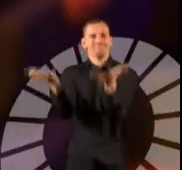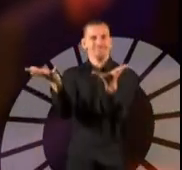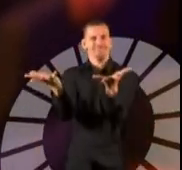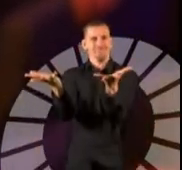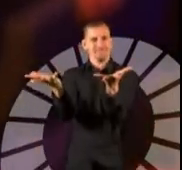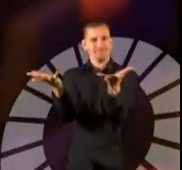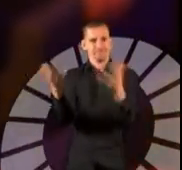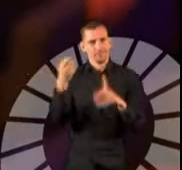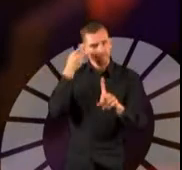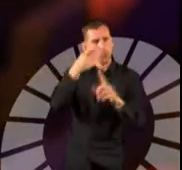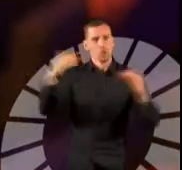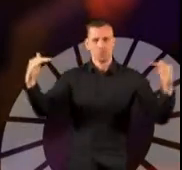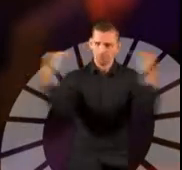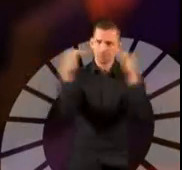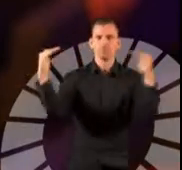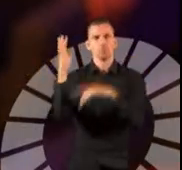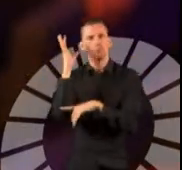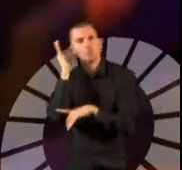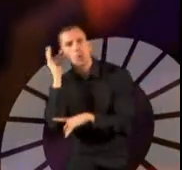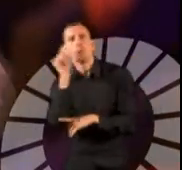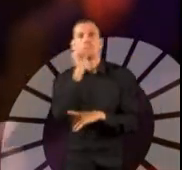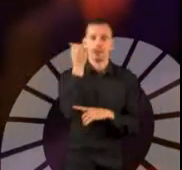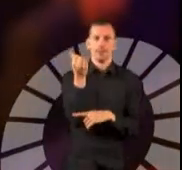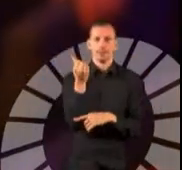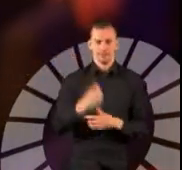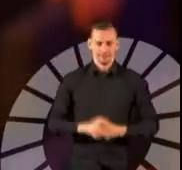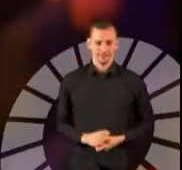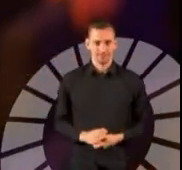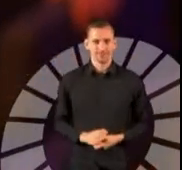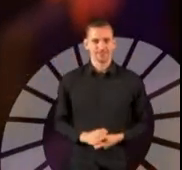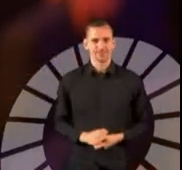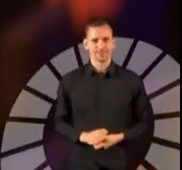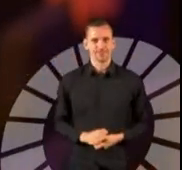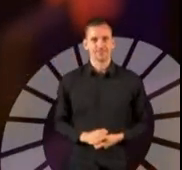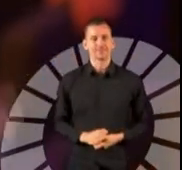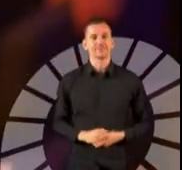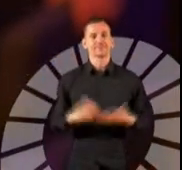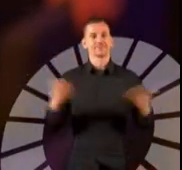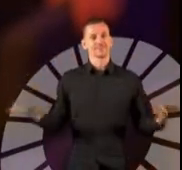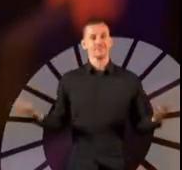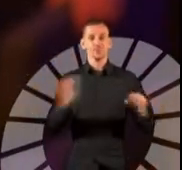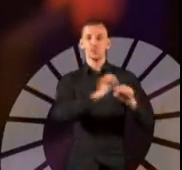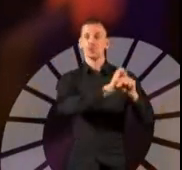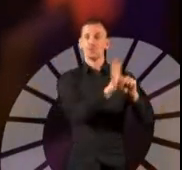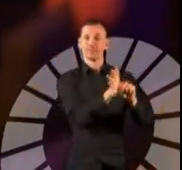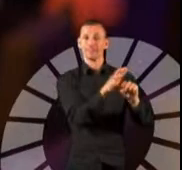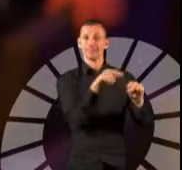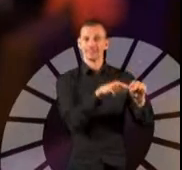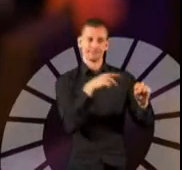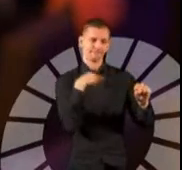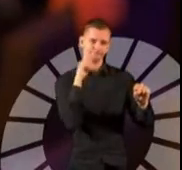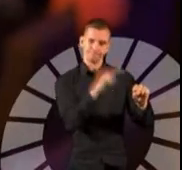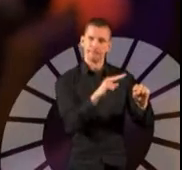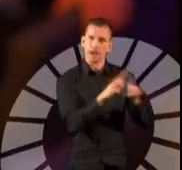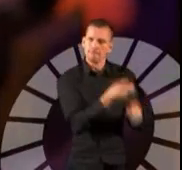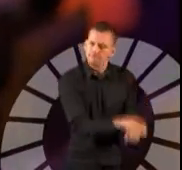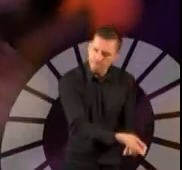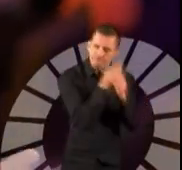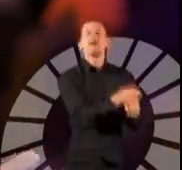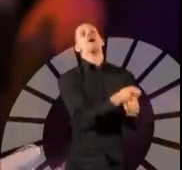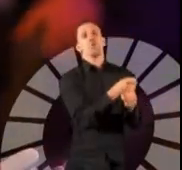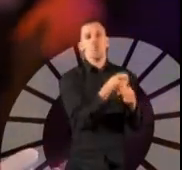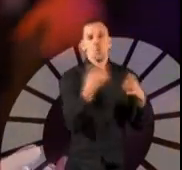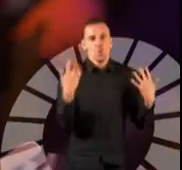to support quality. But states must also strengthen, and this is one of the major lessons learned from the pandemic. We